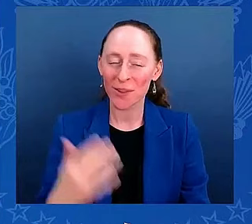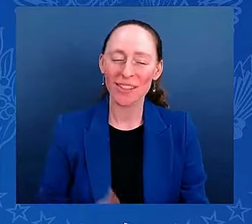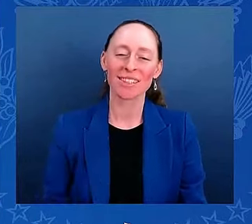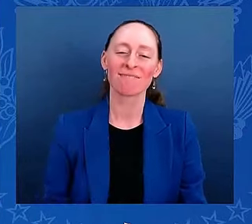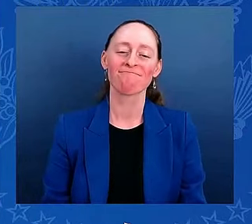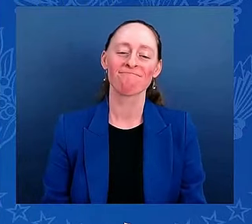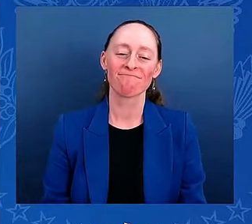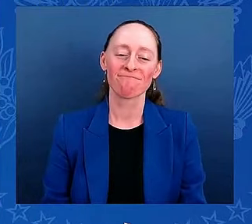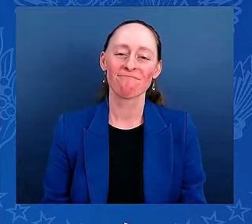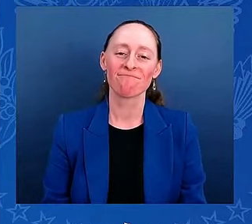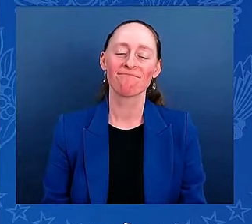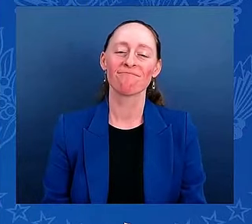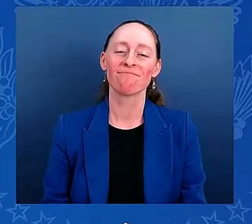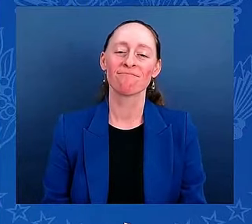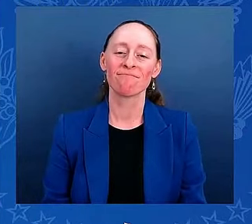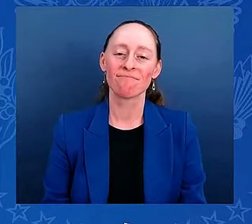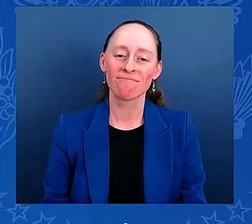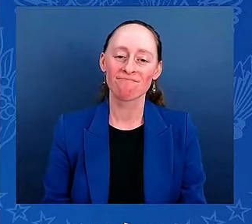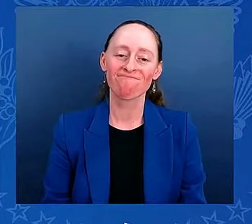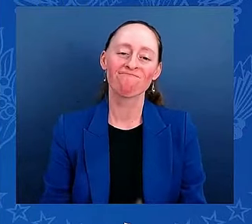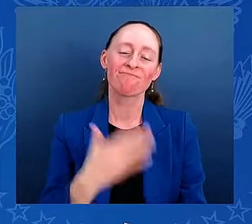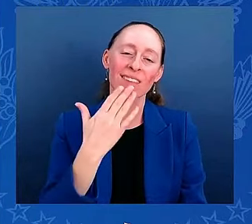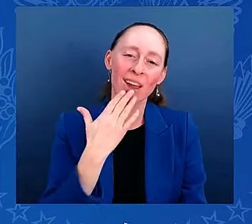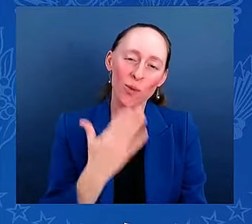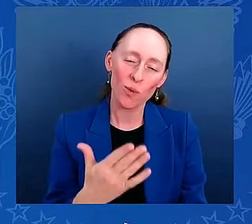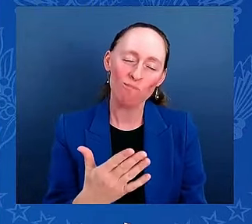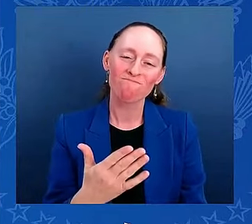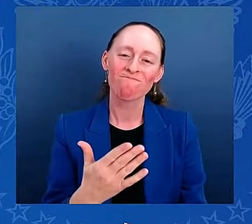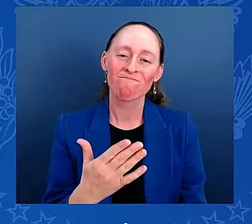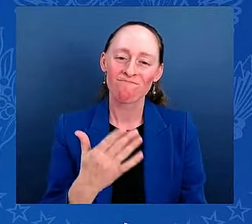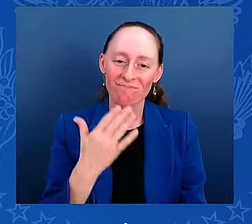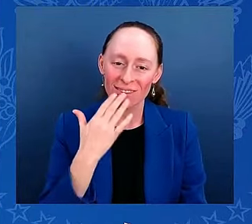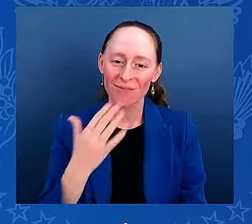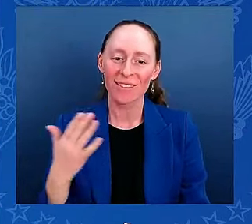Thank you. Please. Thank you.